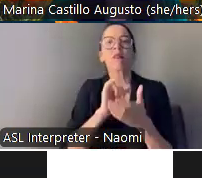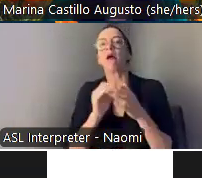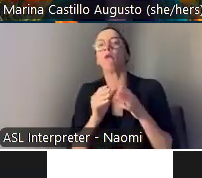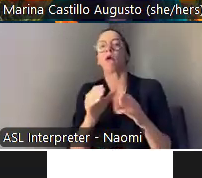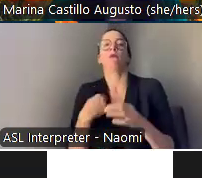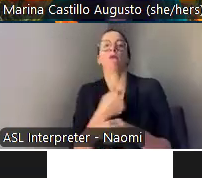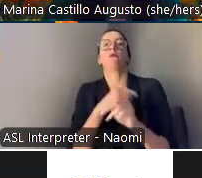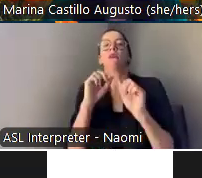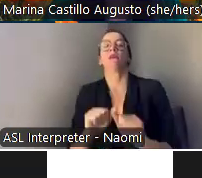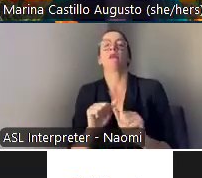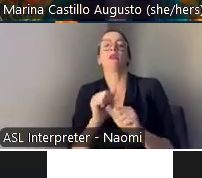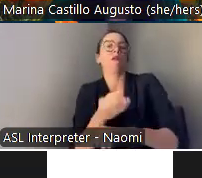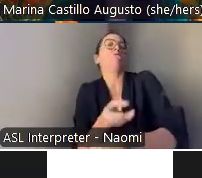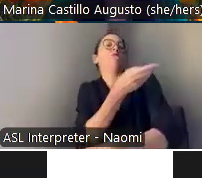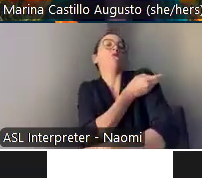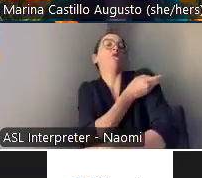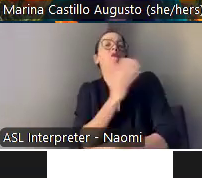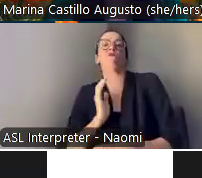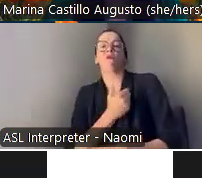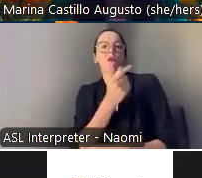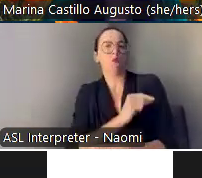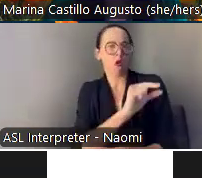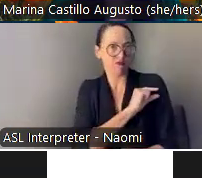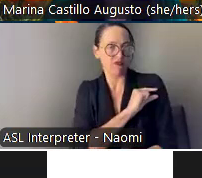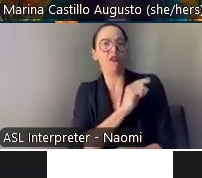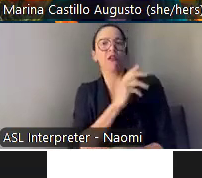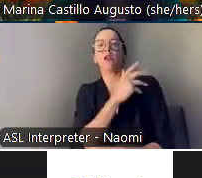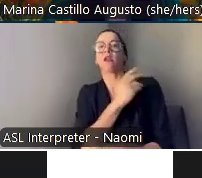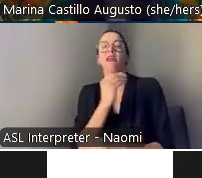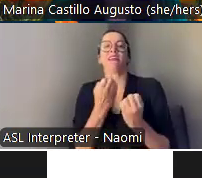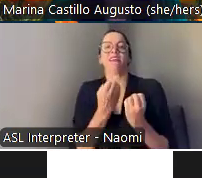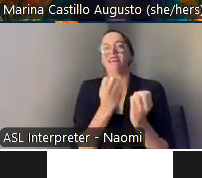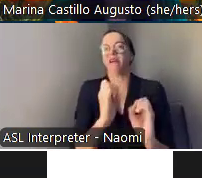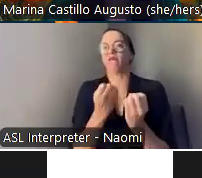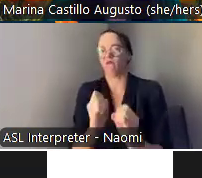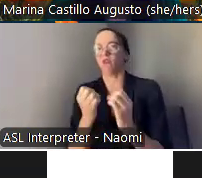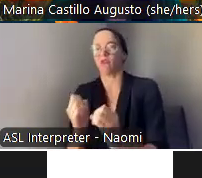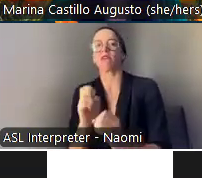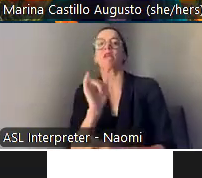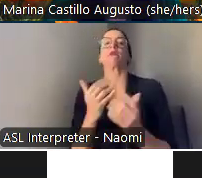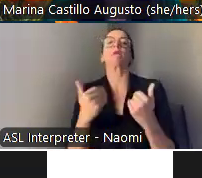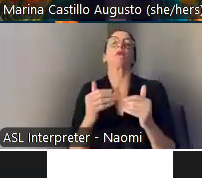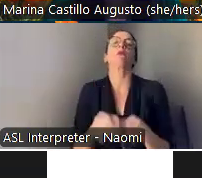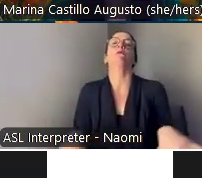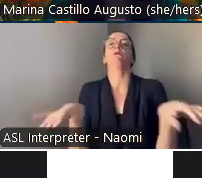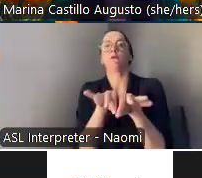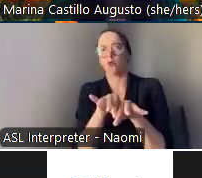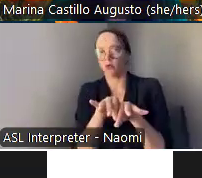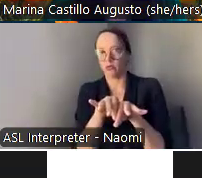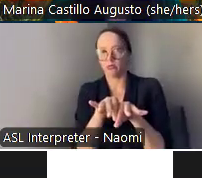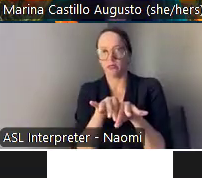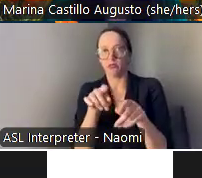key to our next stage, our ongoing work. And so I am here today to